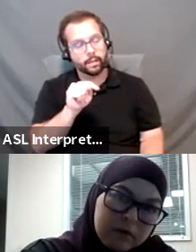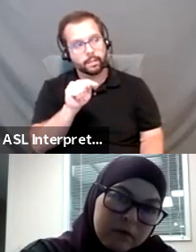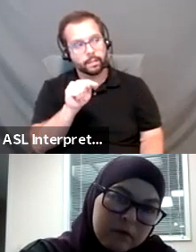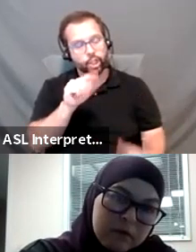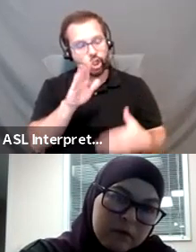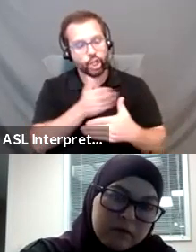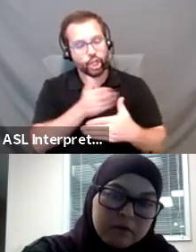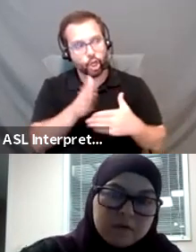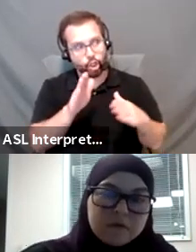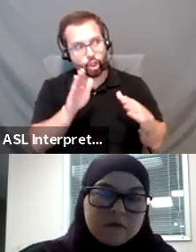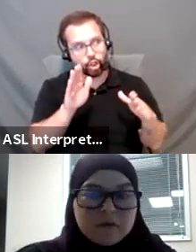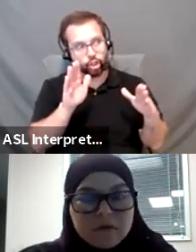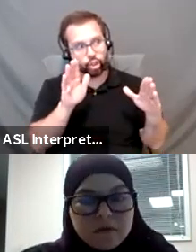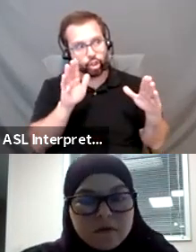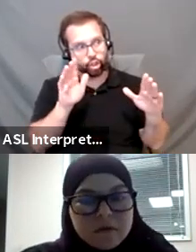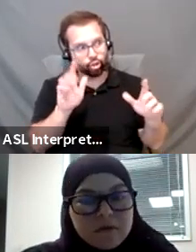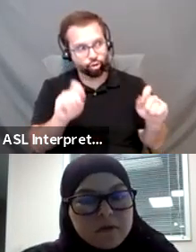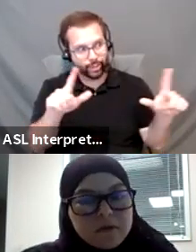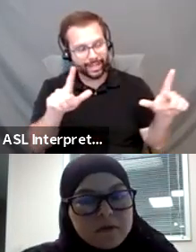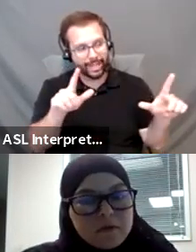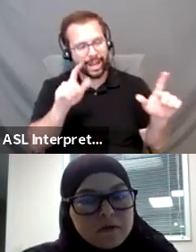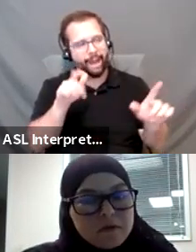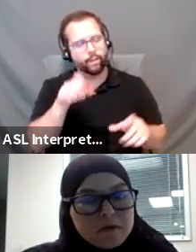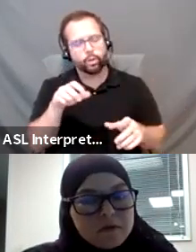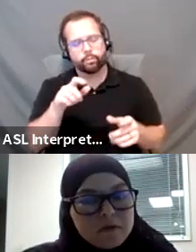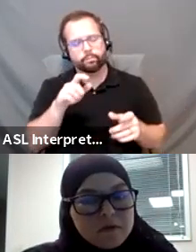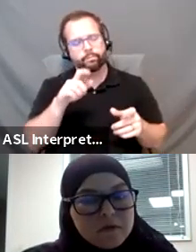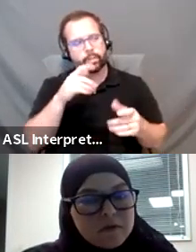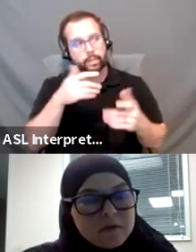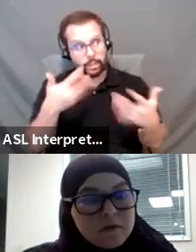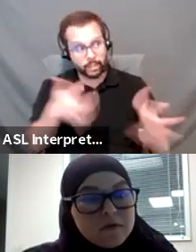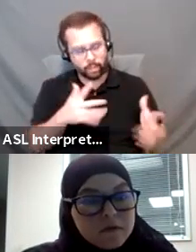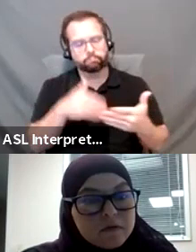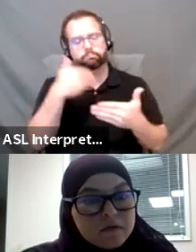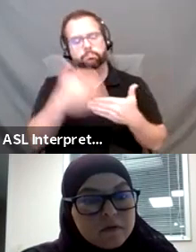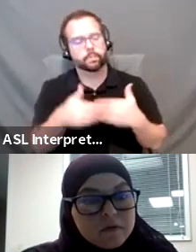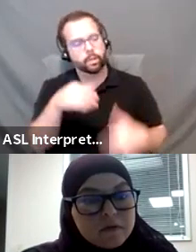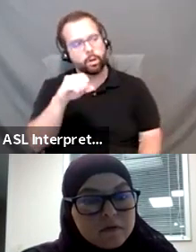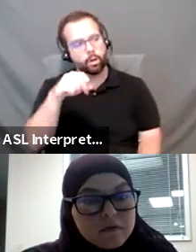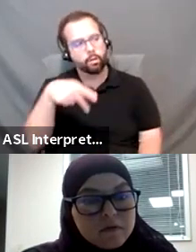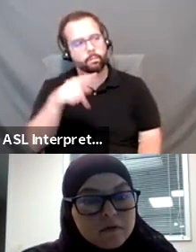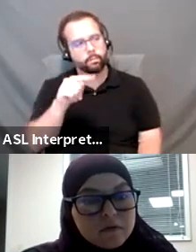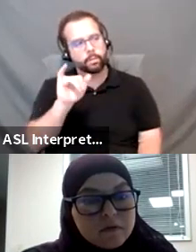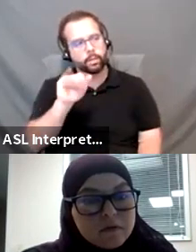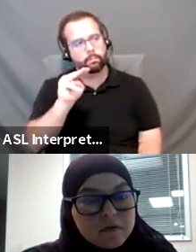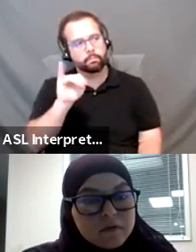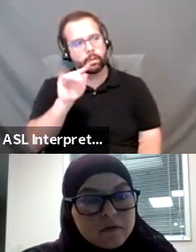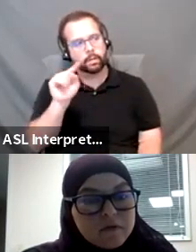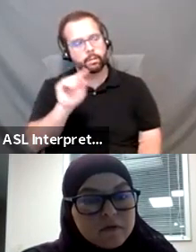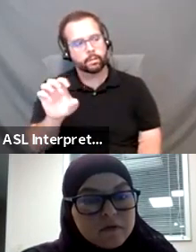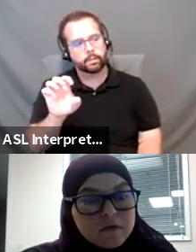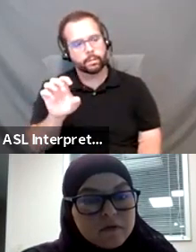in the lower left-hand corner. Unfortunately, I'm not able to see what they say. It says host